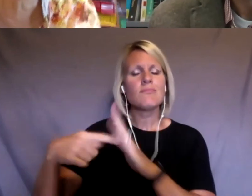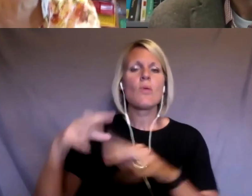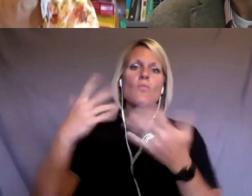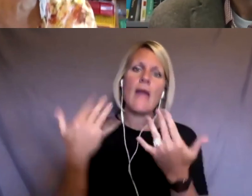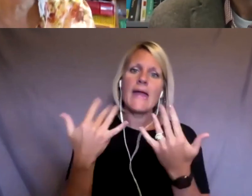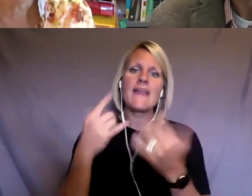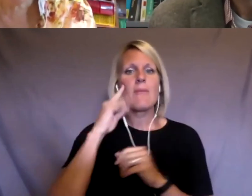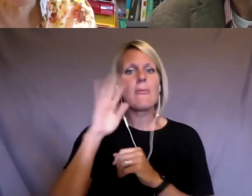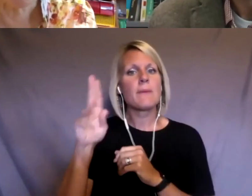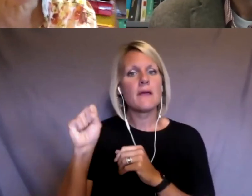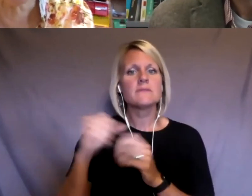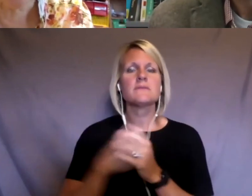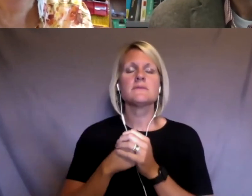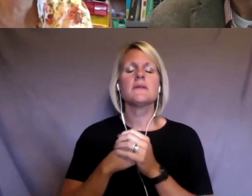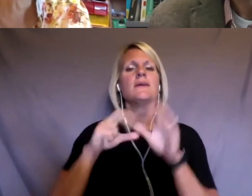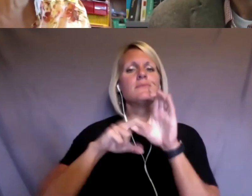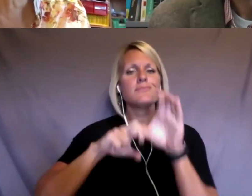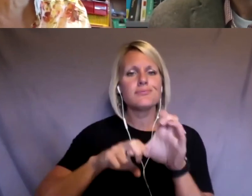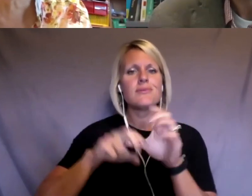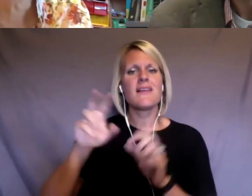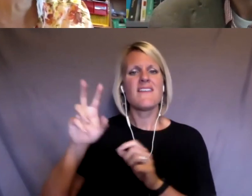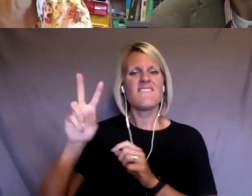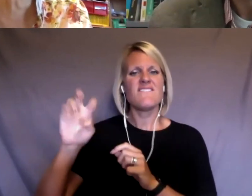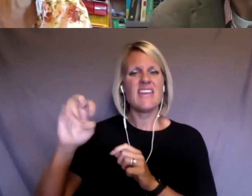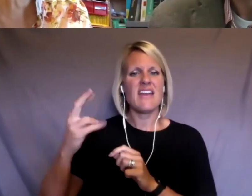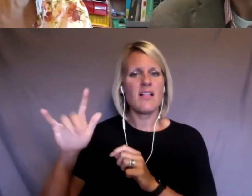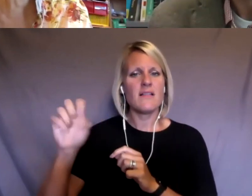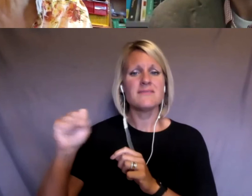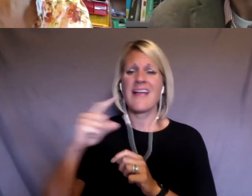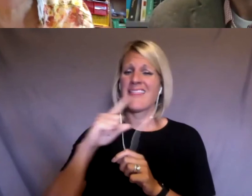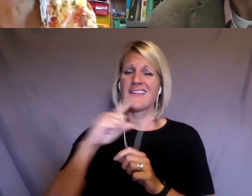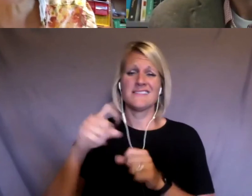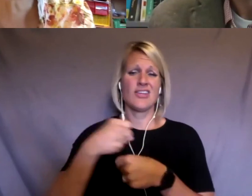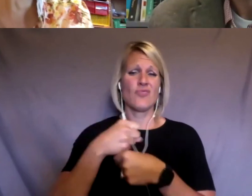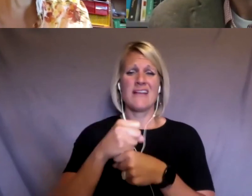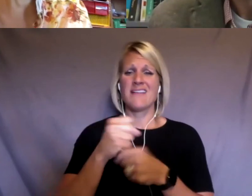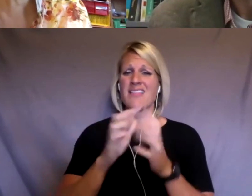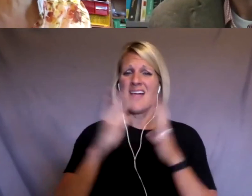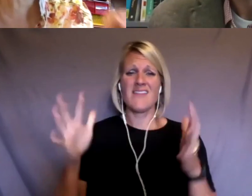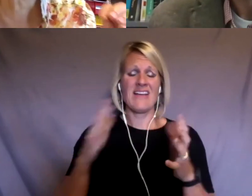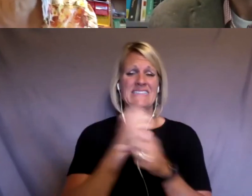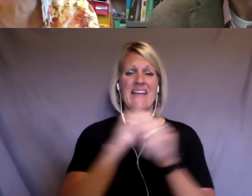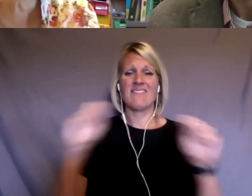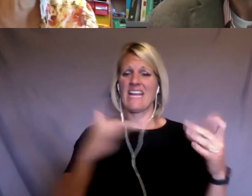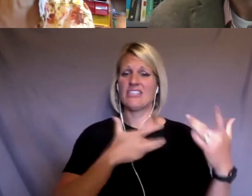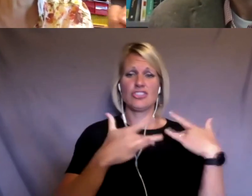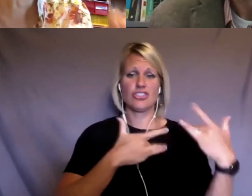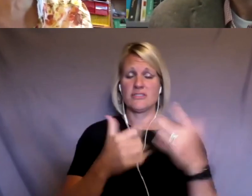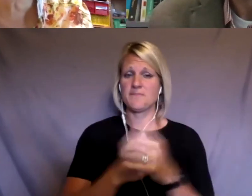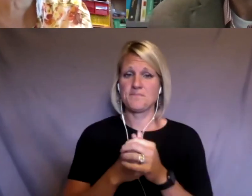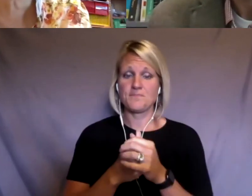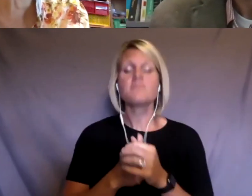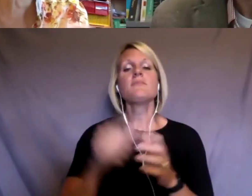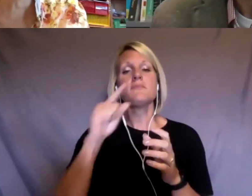transit vehicles. And these create a lot of safety concerns. They discourage